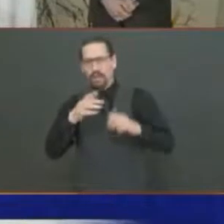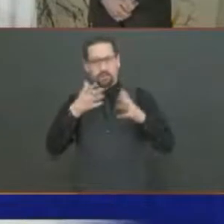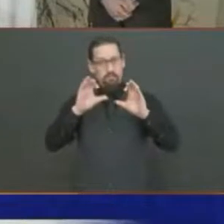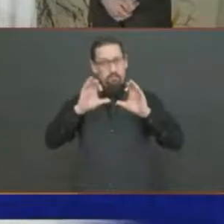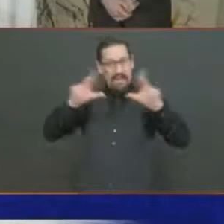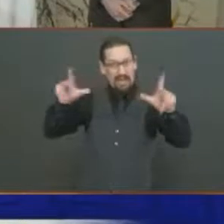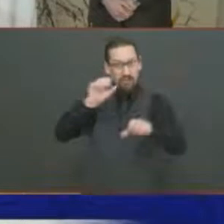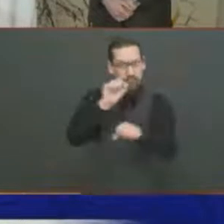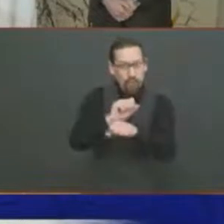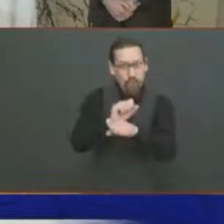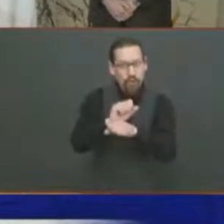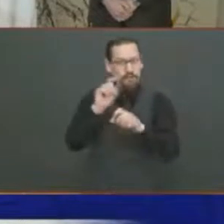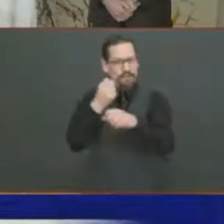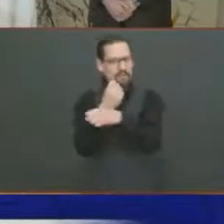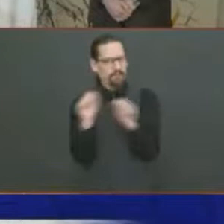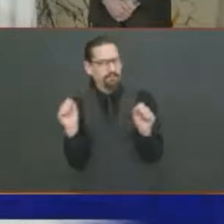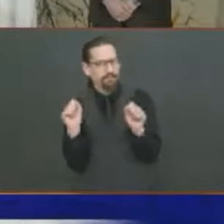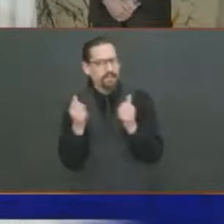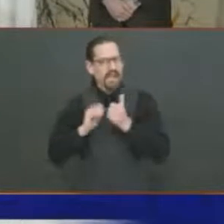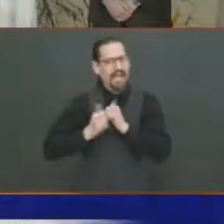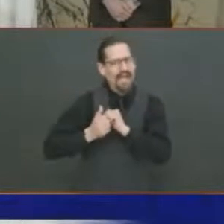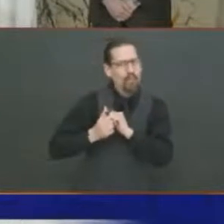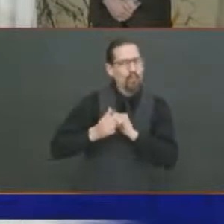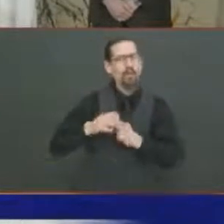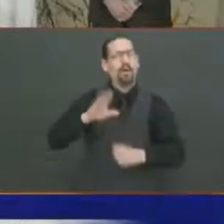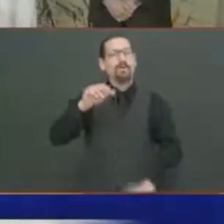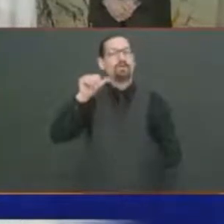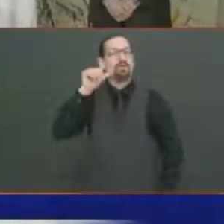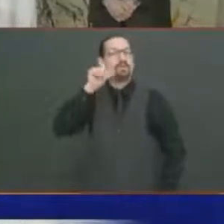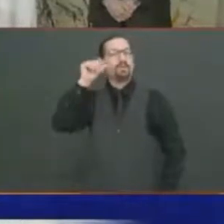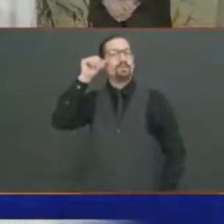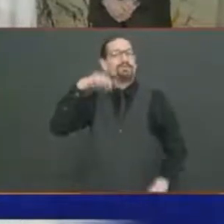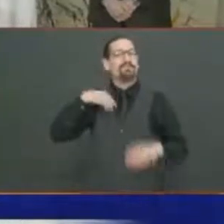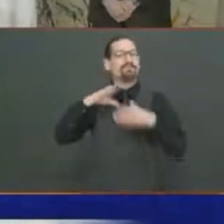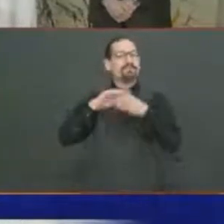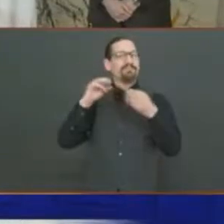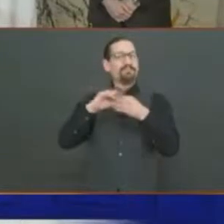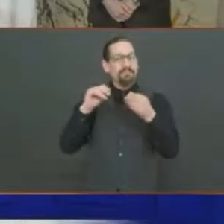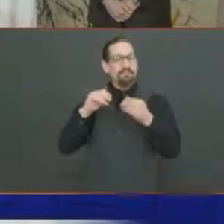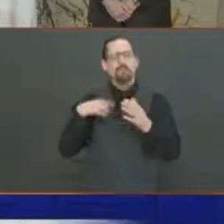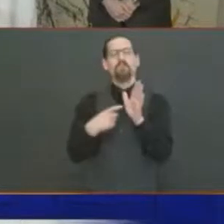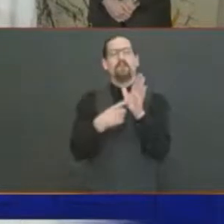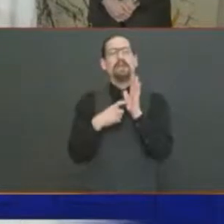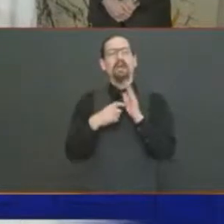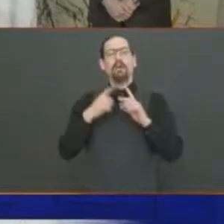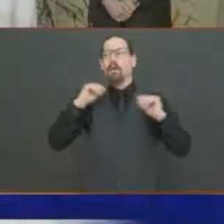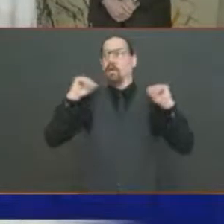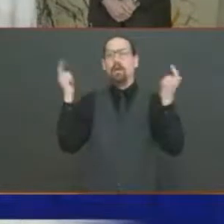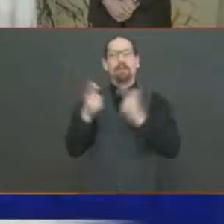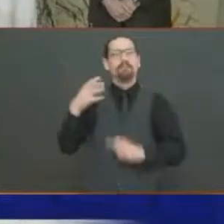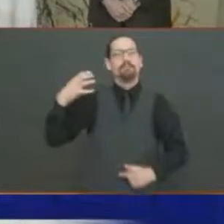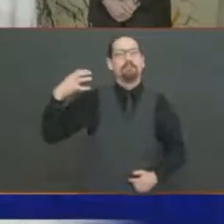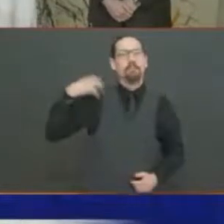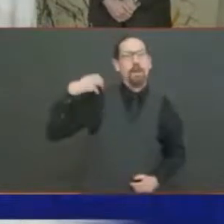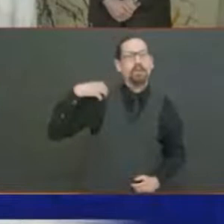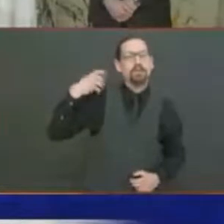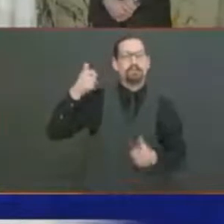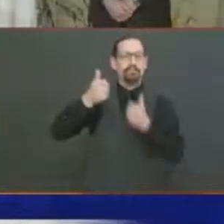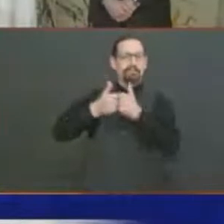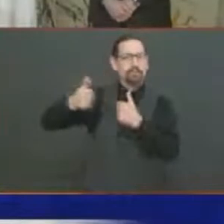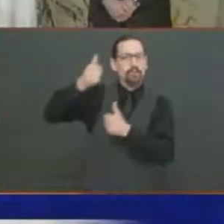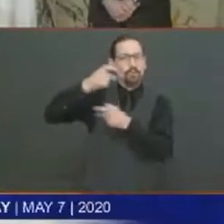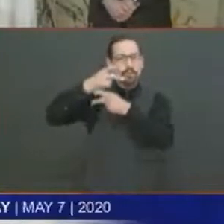spoke roughly about what we'll be requiring of all employers, with screening of employees